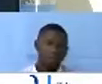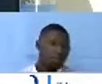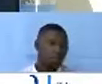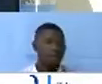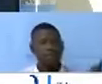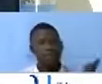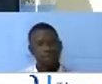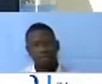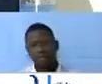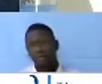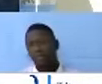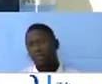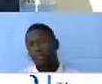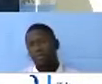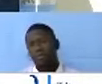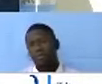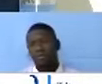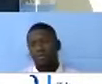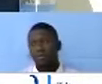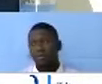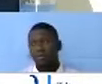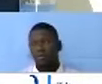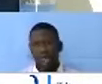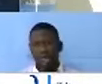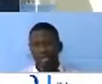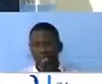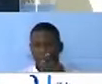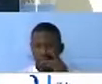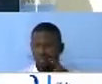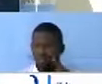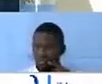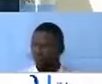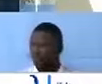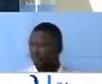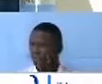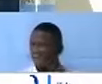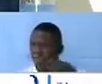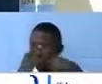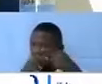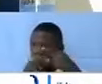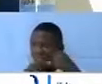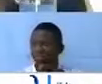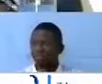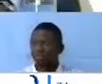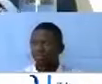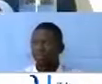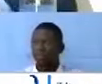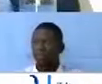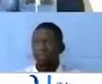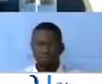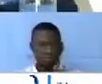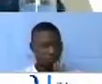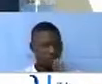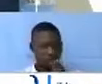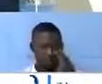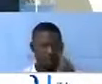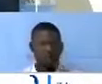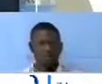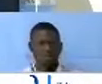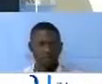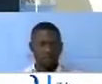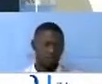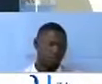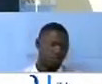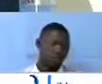fen. That trend is emerging. Lolu ba xey mo continue di dem. And let's see this. Legi ñu